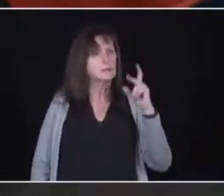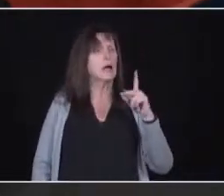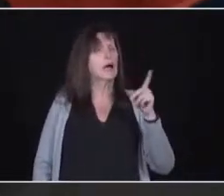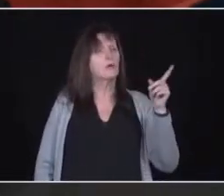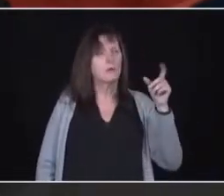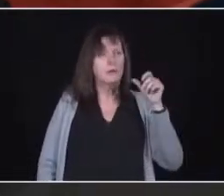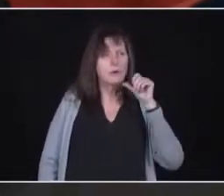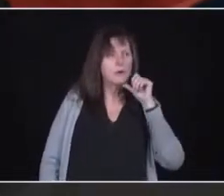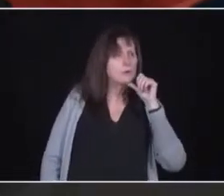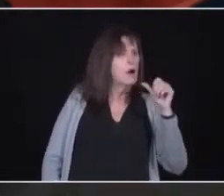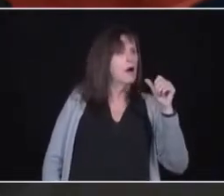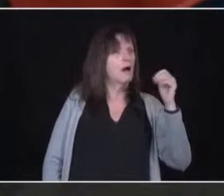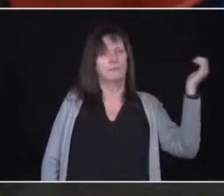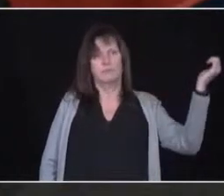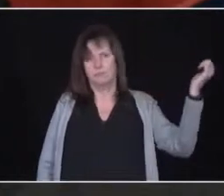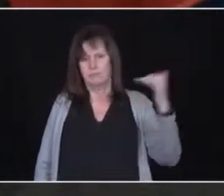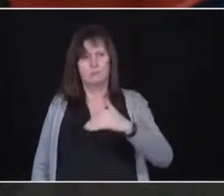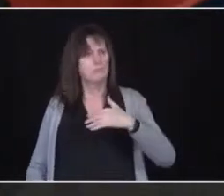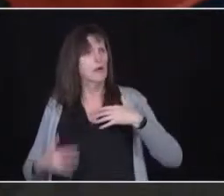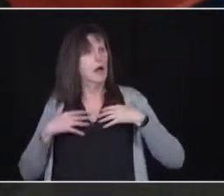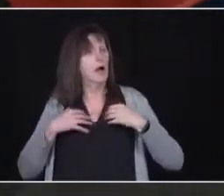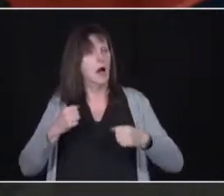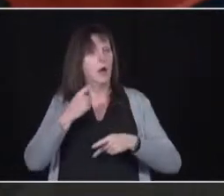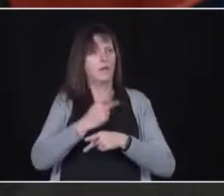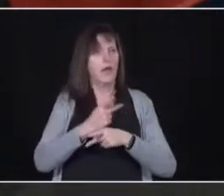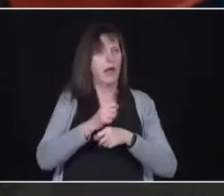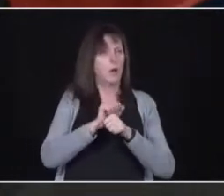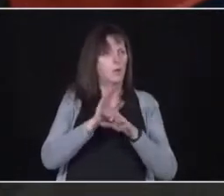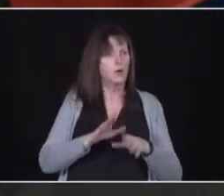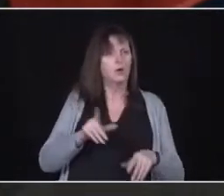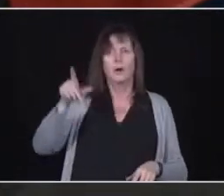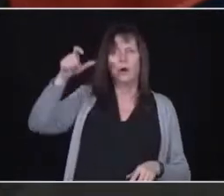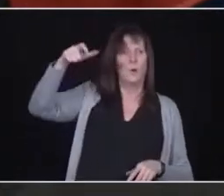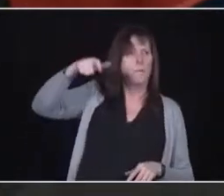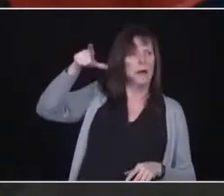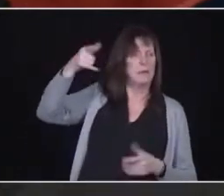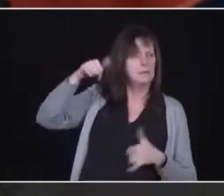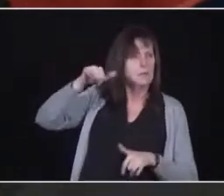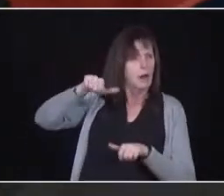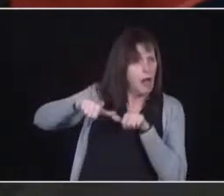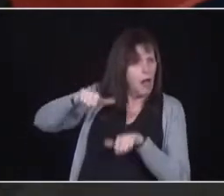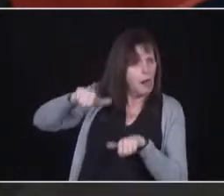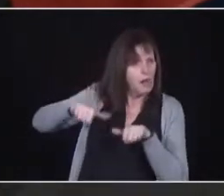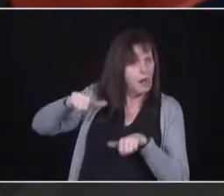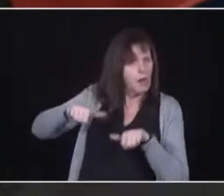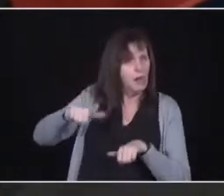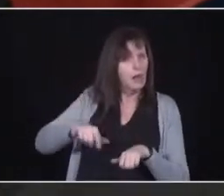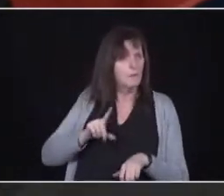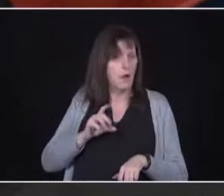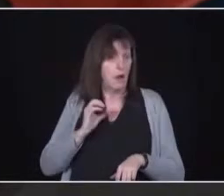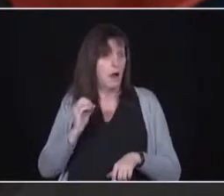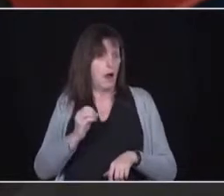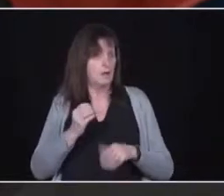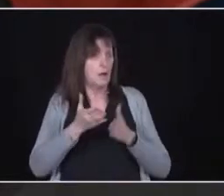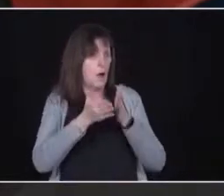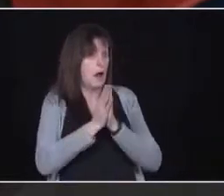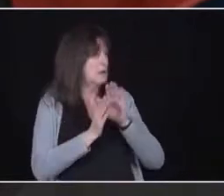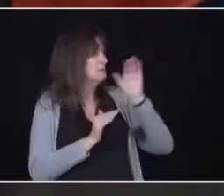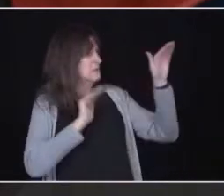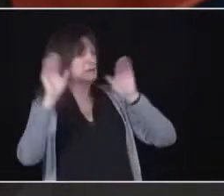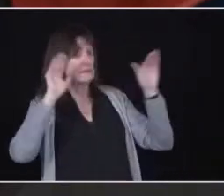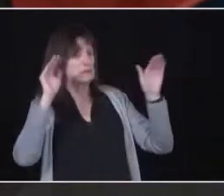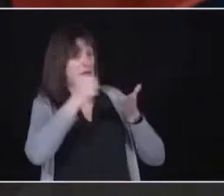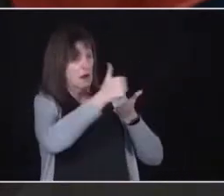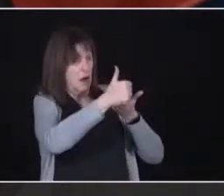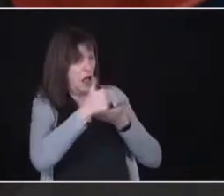Yeah. If not enough help comes from within Canada, is there a possibility that Ontario will have to turn to the U.S.? To help with